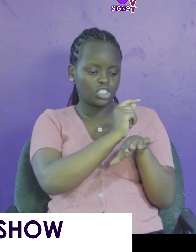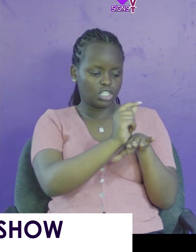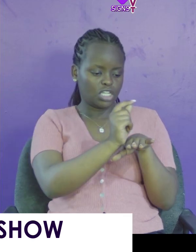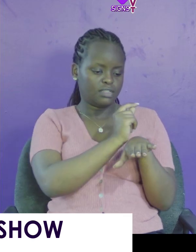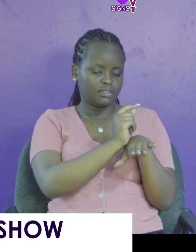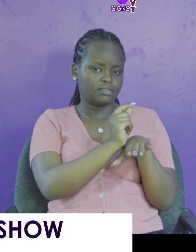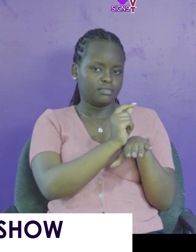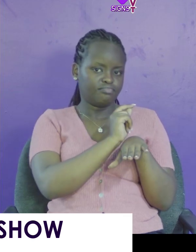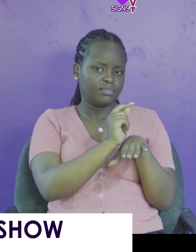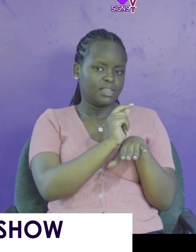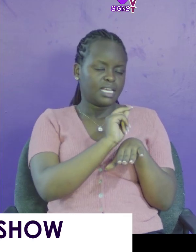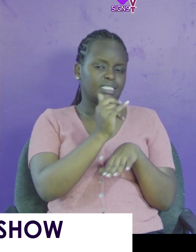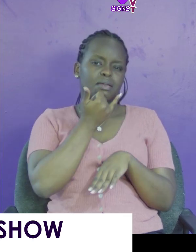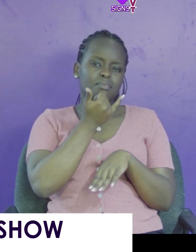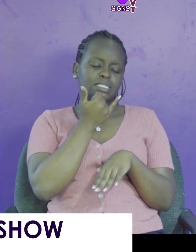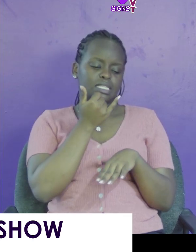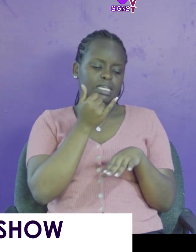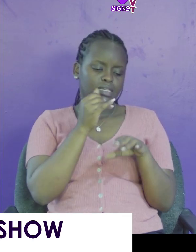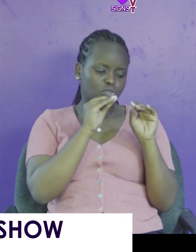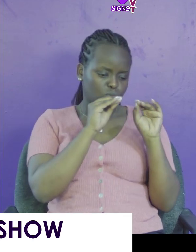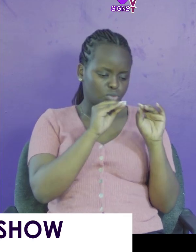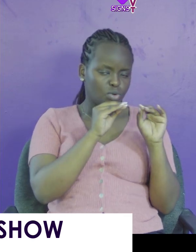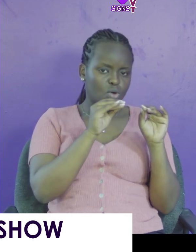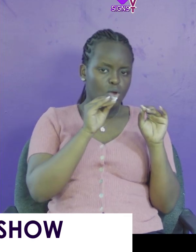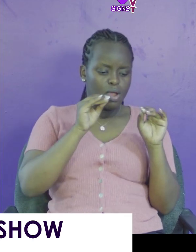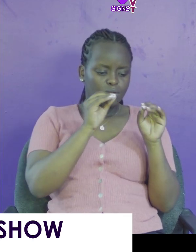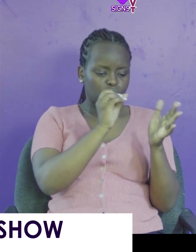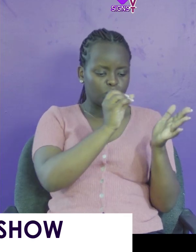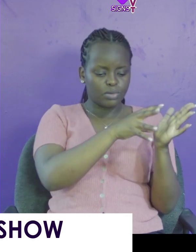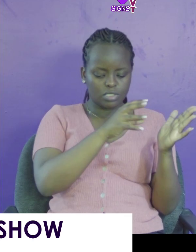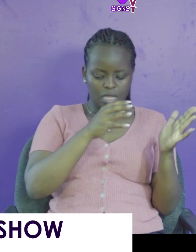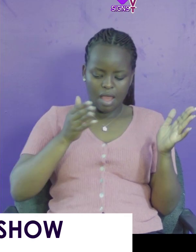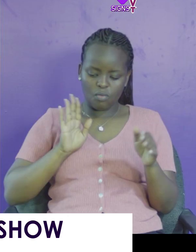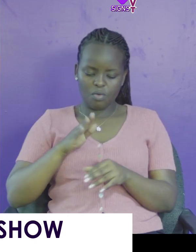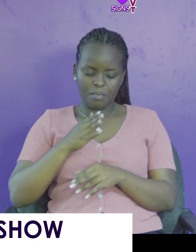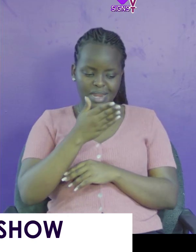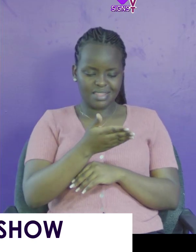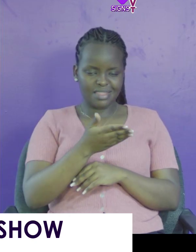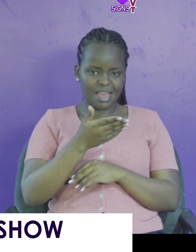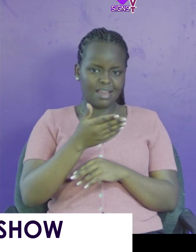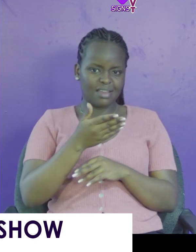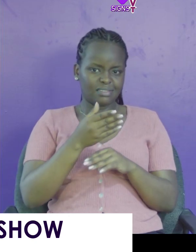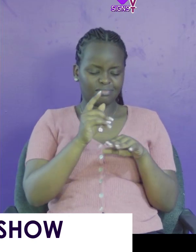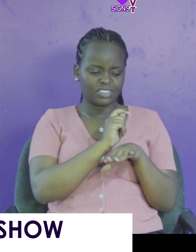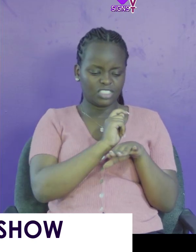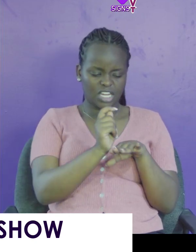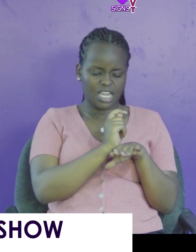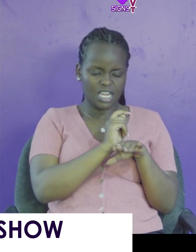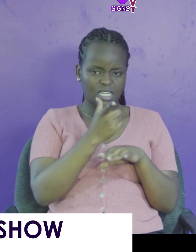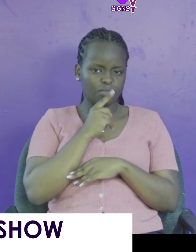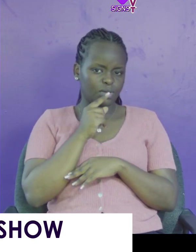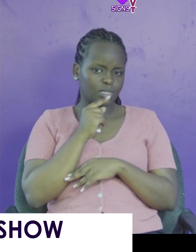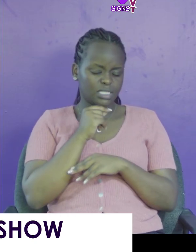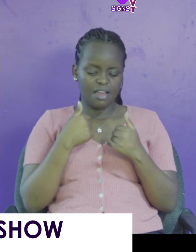put a woman there to train the boys? You have issues like circumcision. Even nowadays, even in our